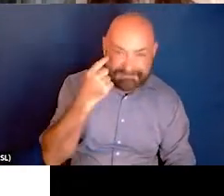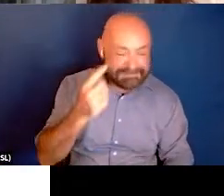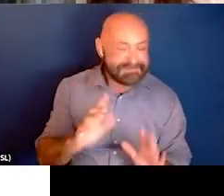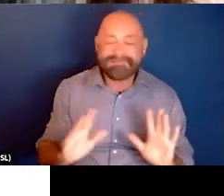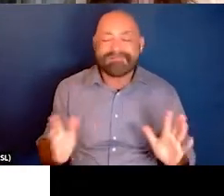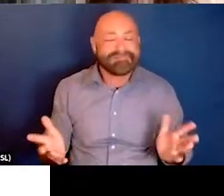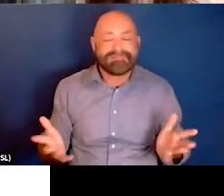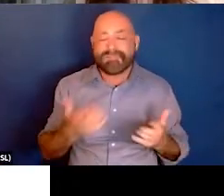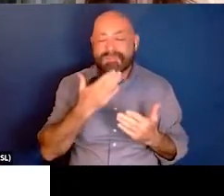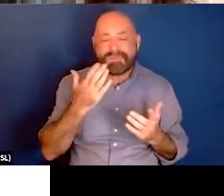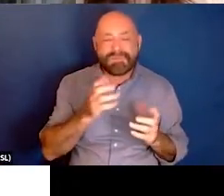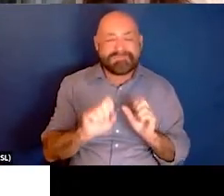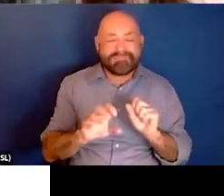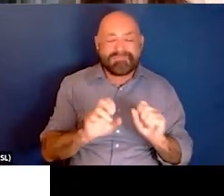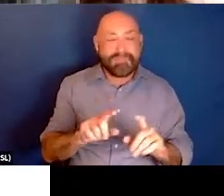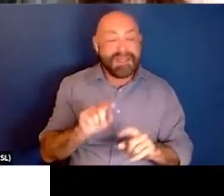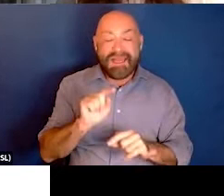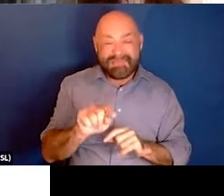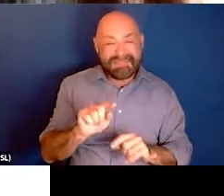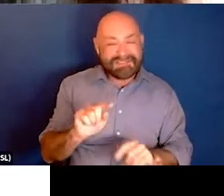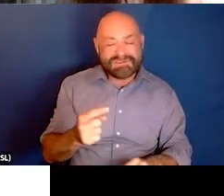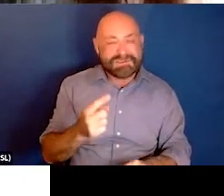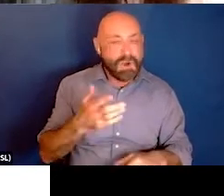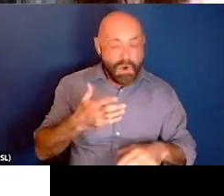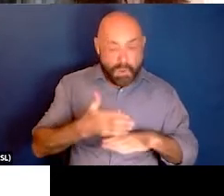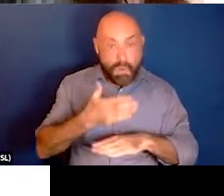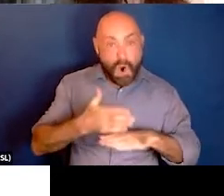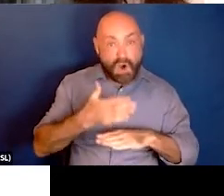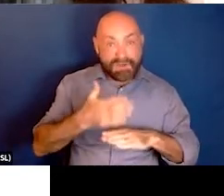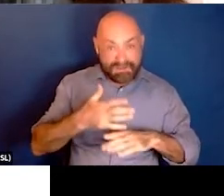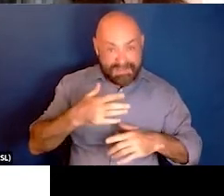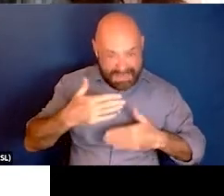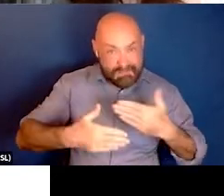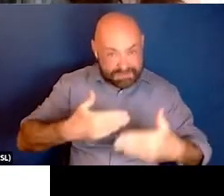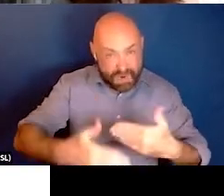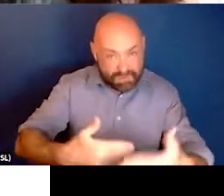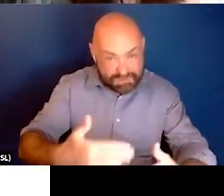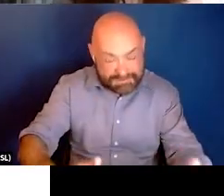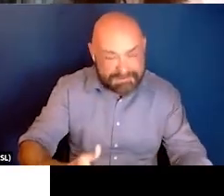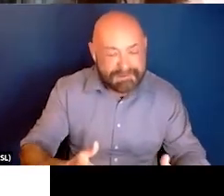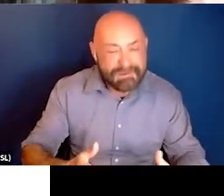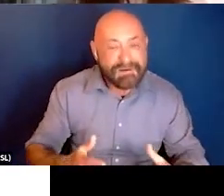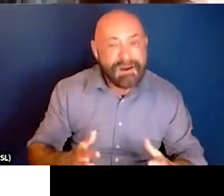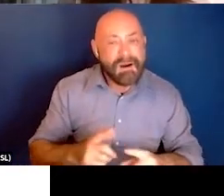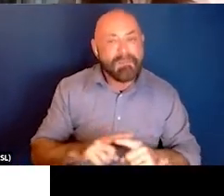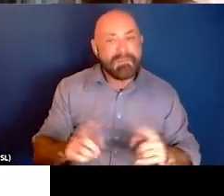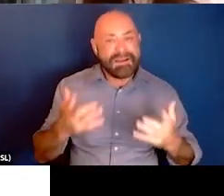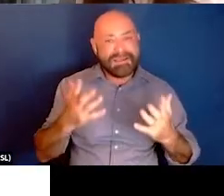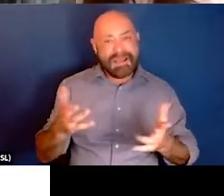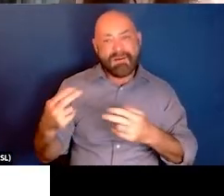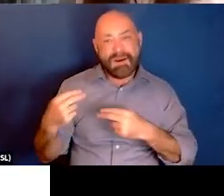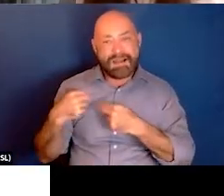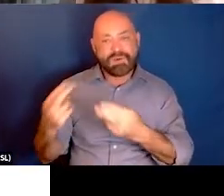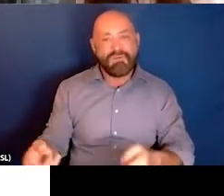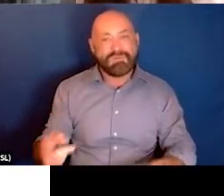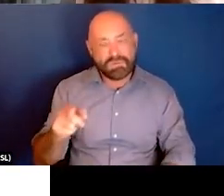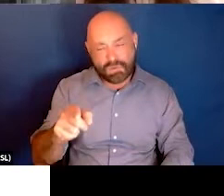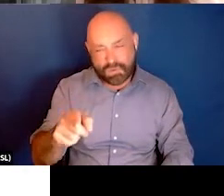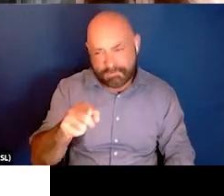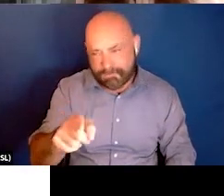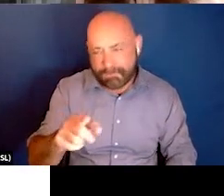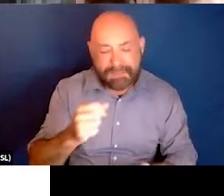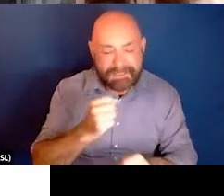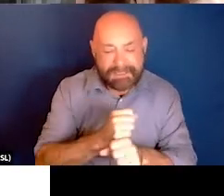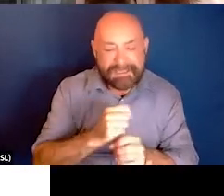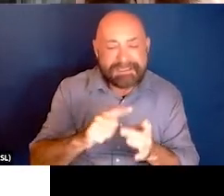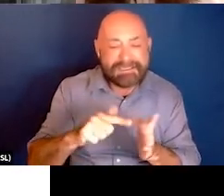inclusive family hubs. This is very much work in progress. But to bring it to life now, I'd like to hand over to Geeta and Mohammed,